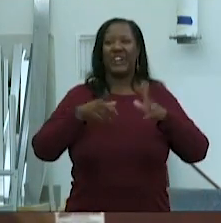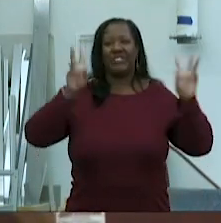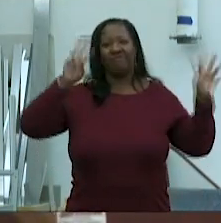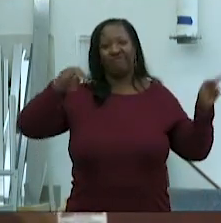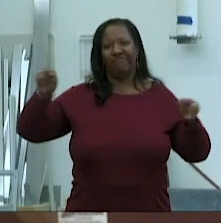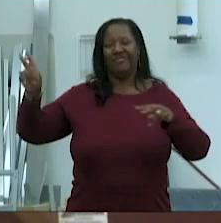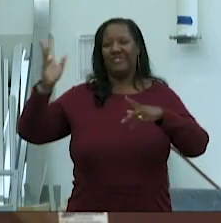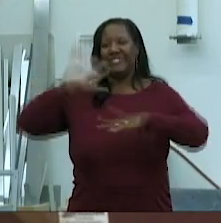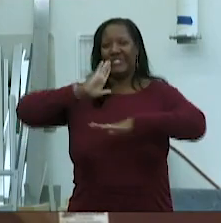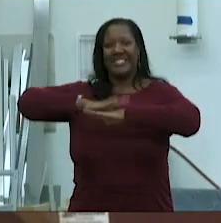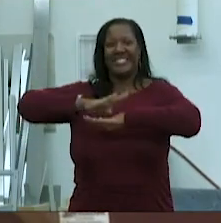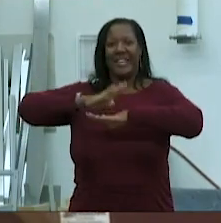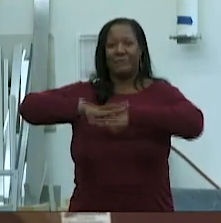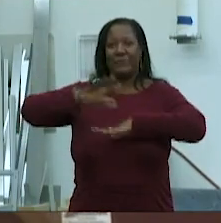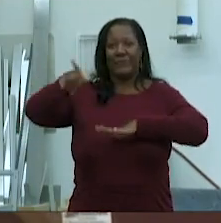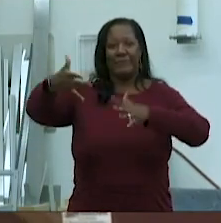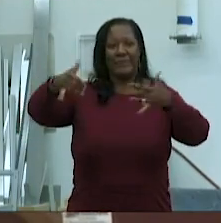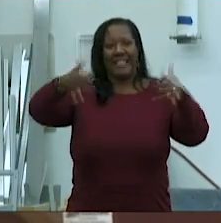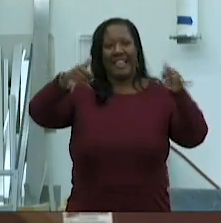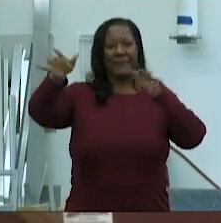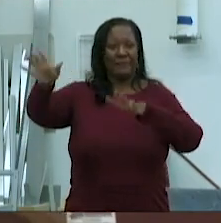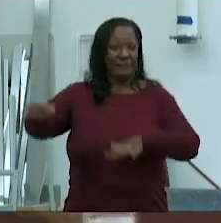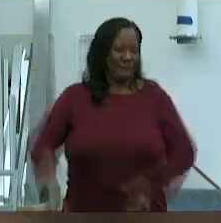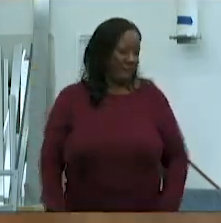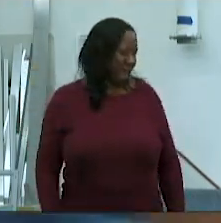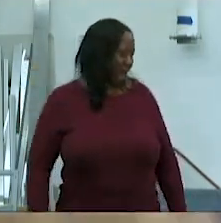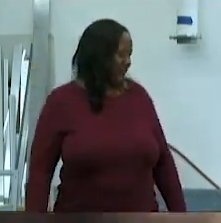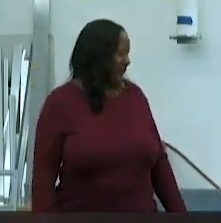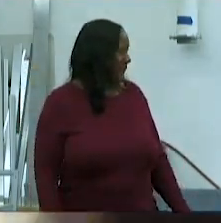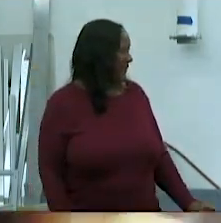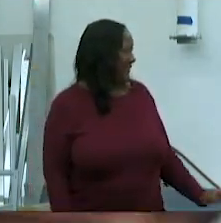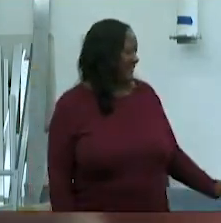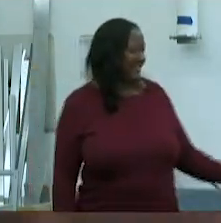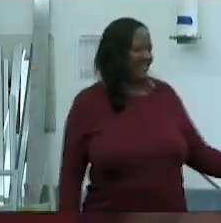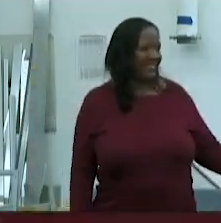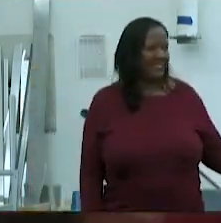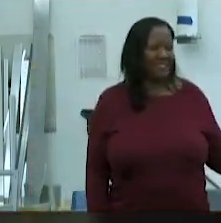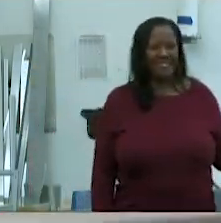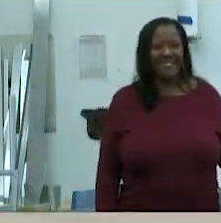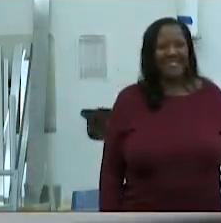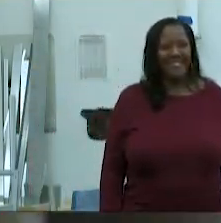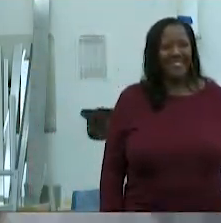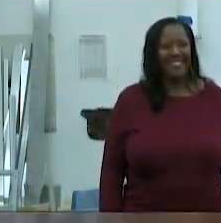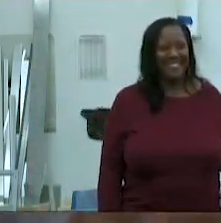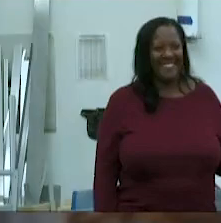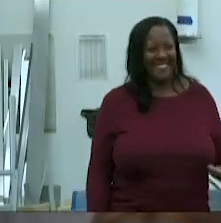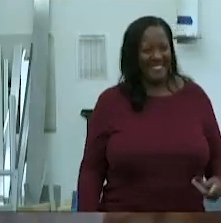at what's on the tables and play with it, ask more. All right, thank you. Thank you.